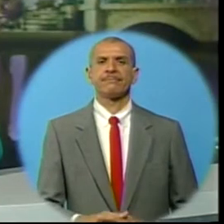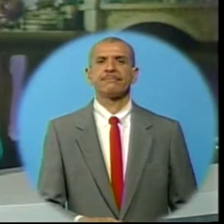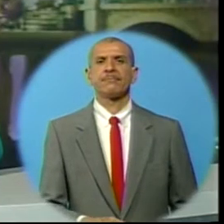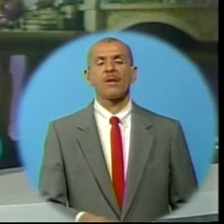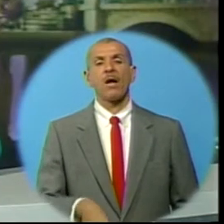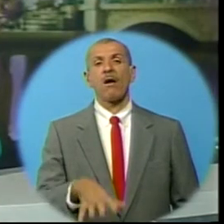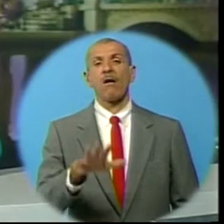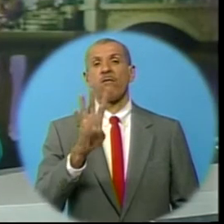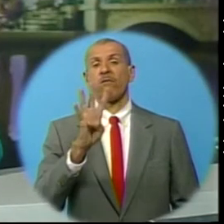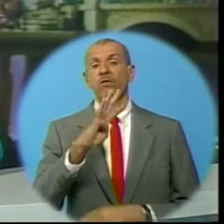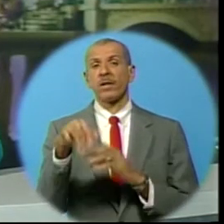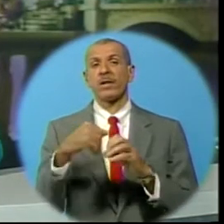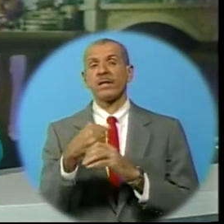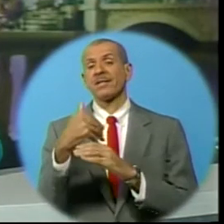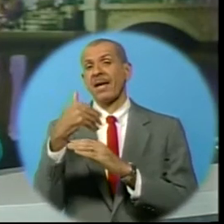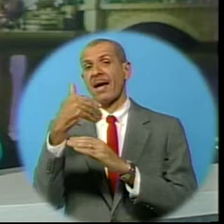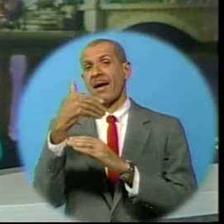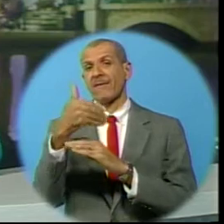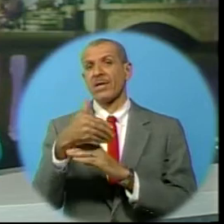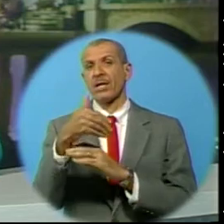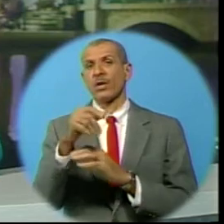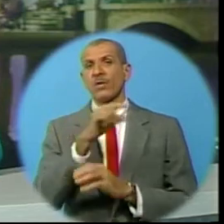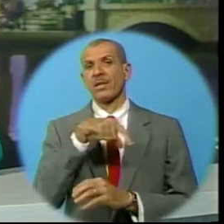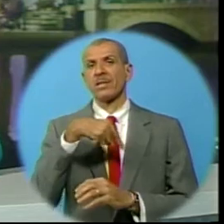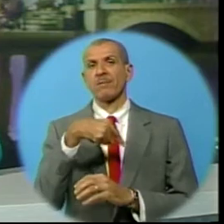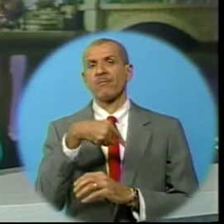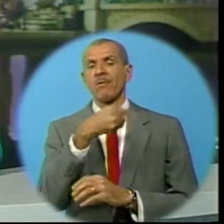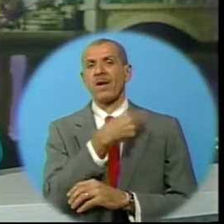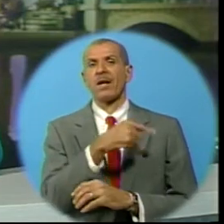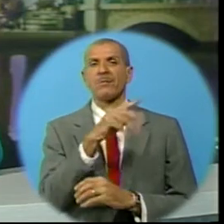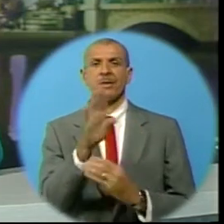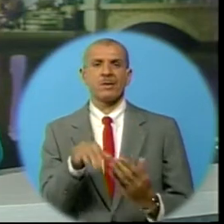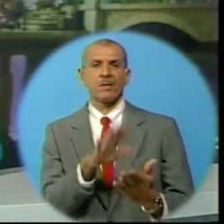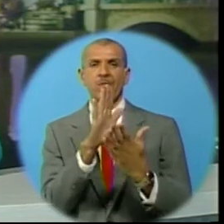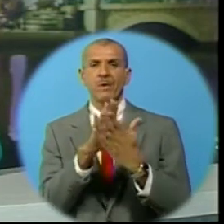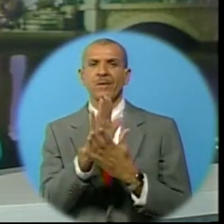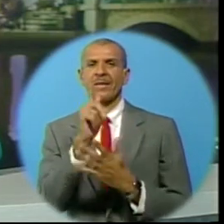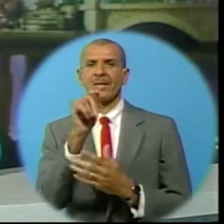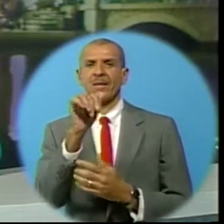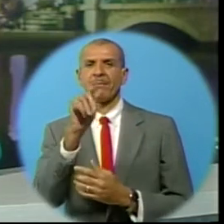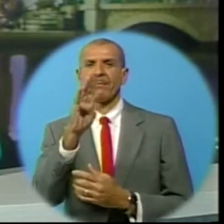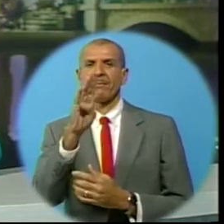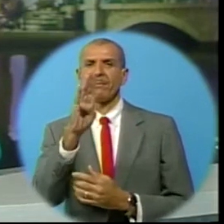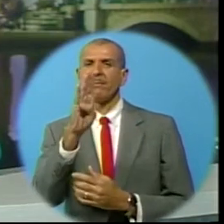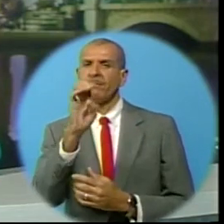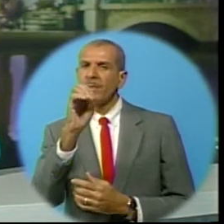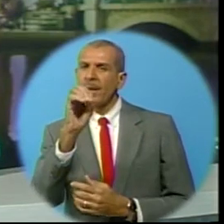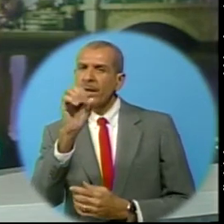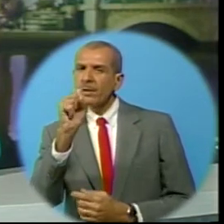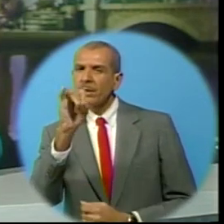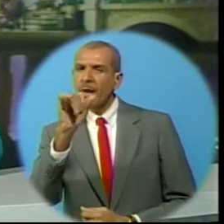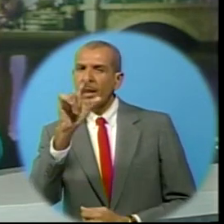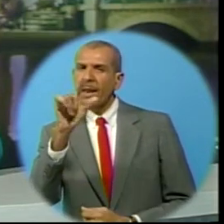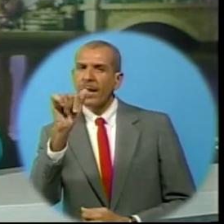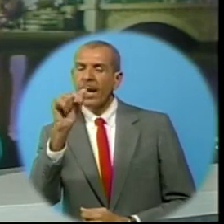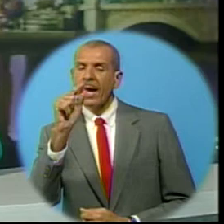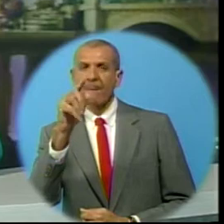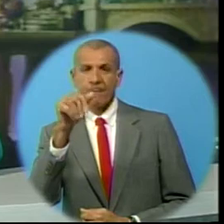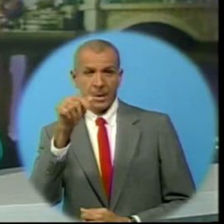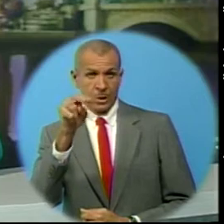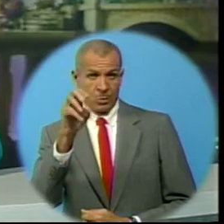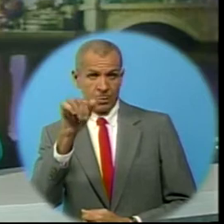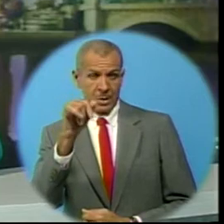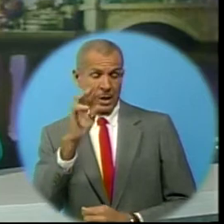Four years on since the Queen Elizabeth Hospital faced an outbreak of Klebsiella pneumonia, the Infection Control Department has expanded